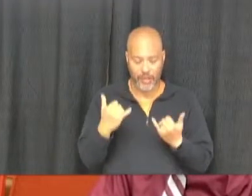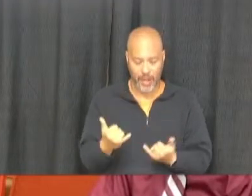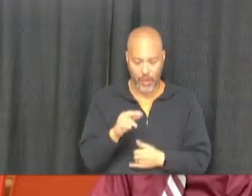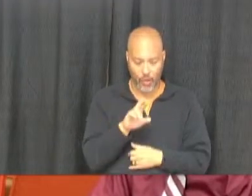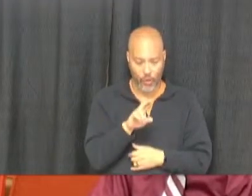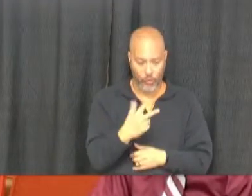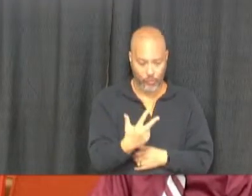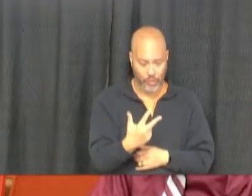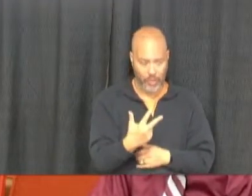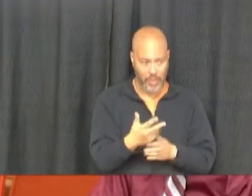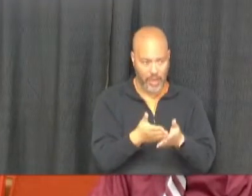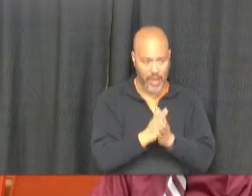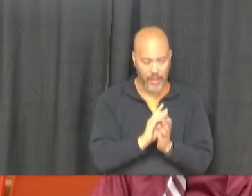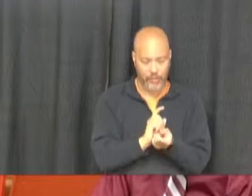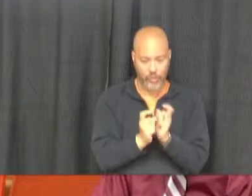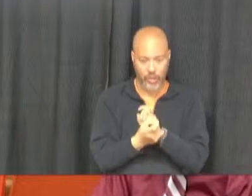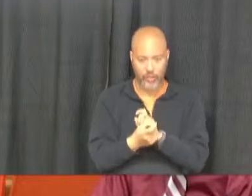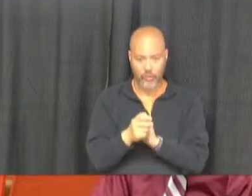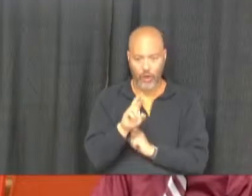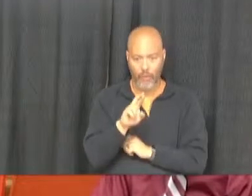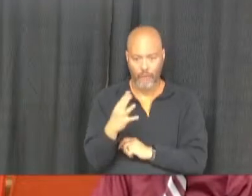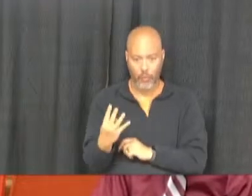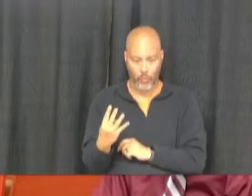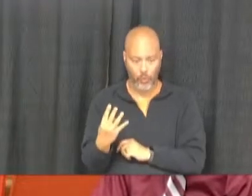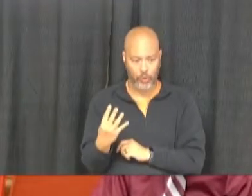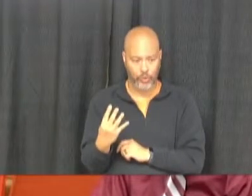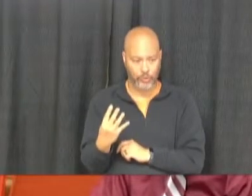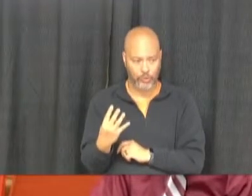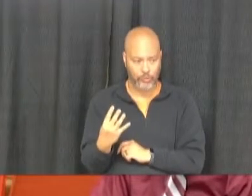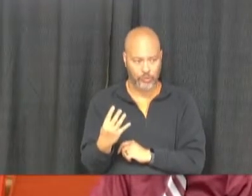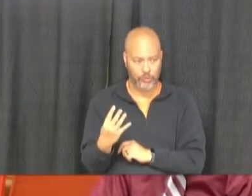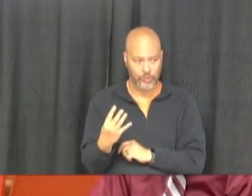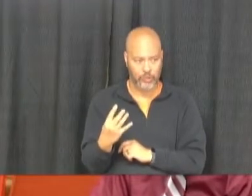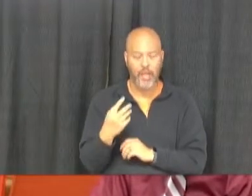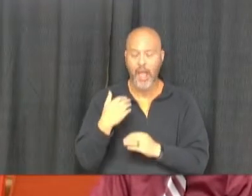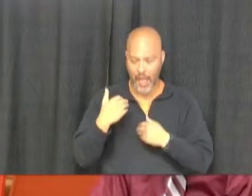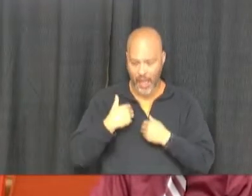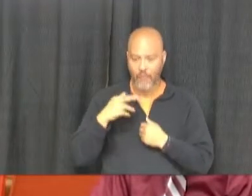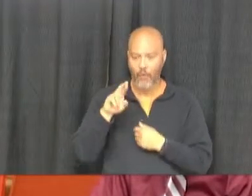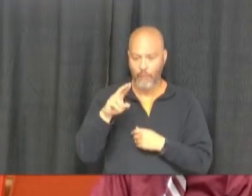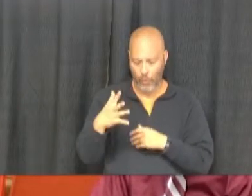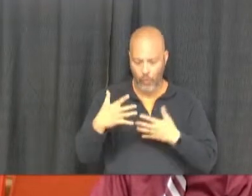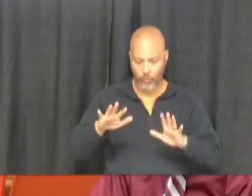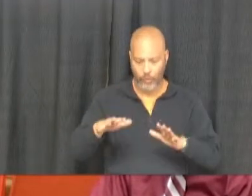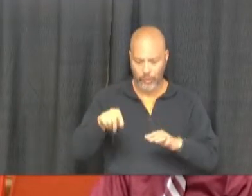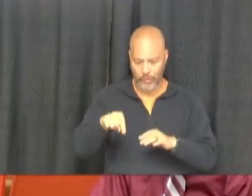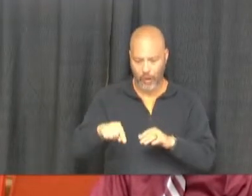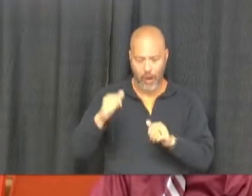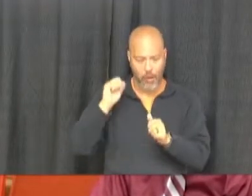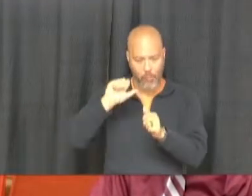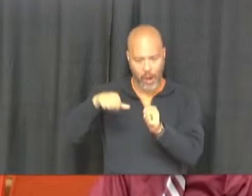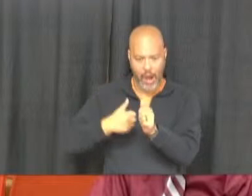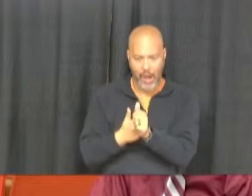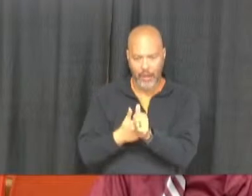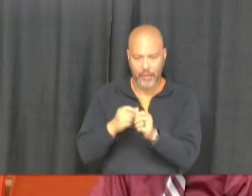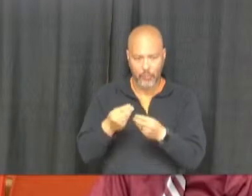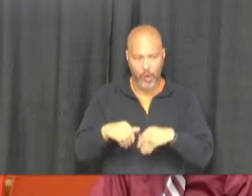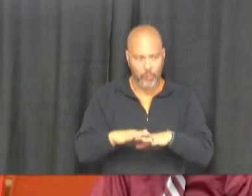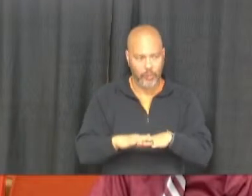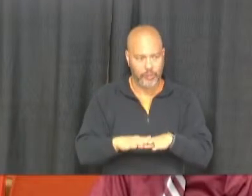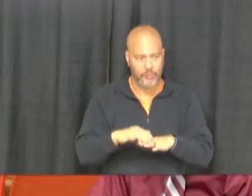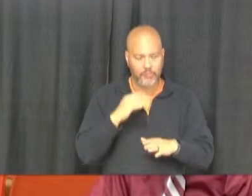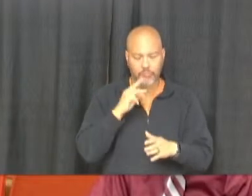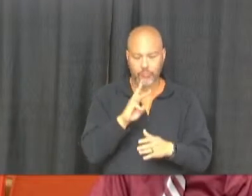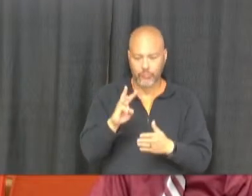zoned R3 and requesting to go to R4. It is an extension of the R4 to the rear. The property fronts